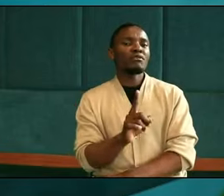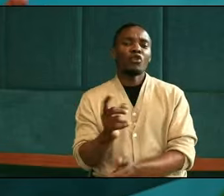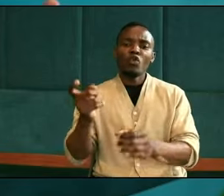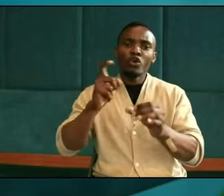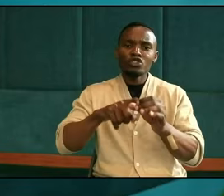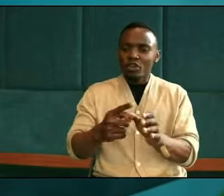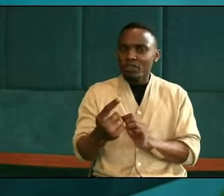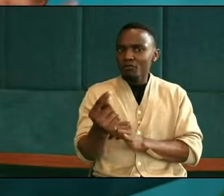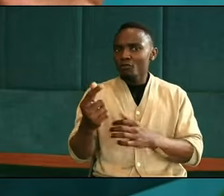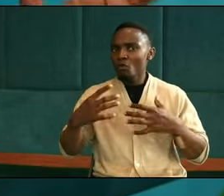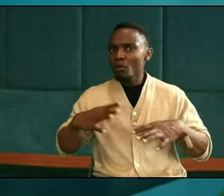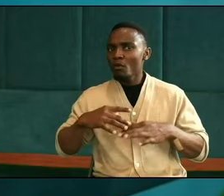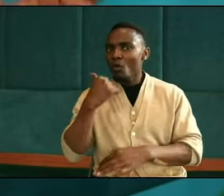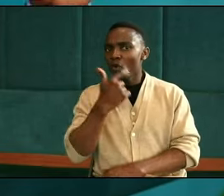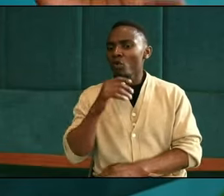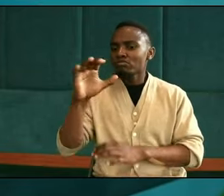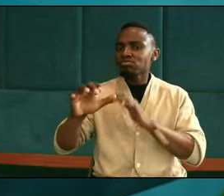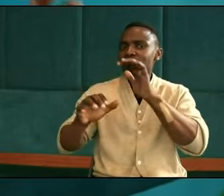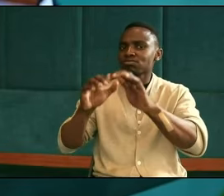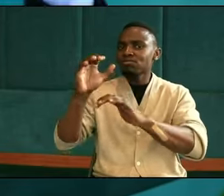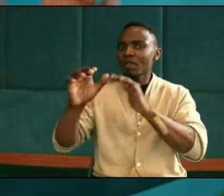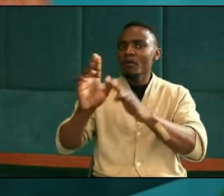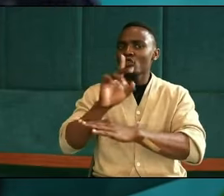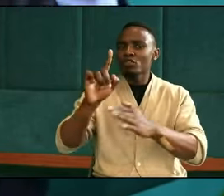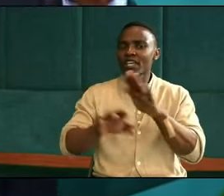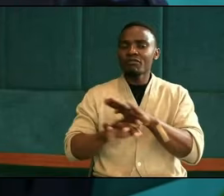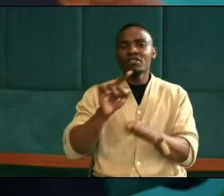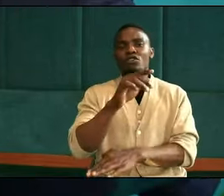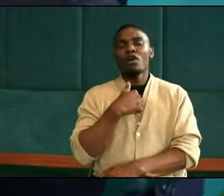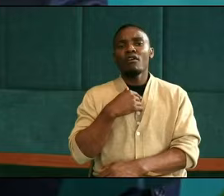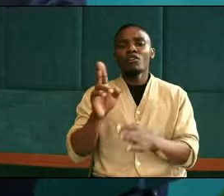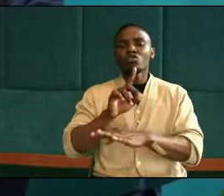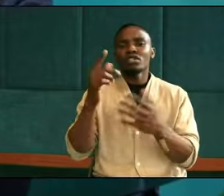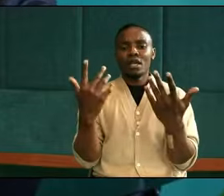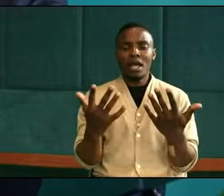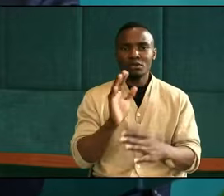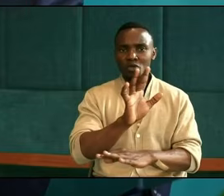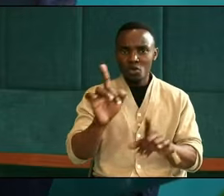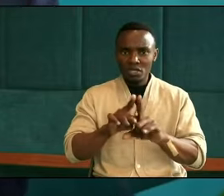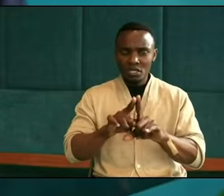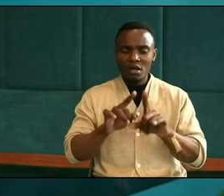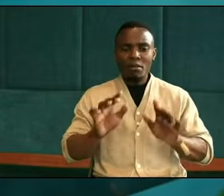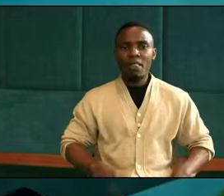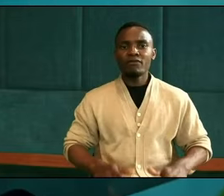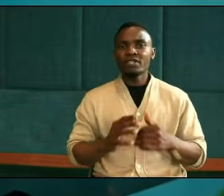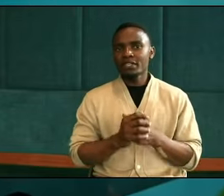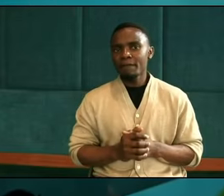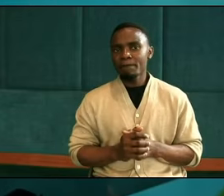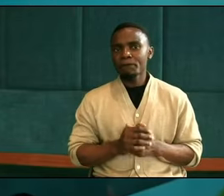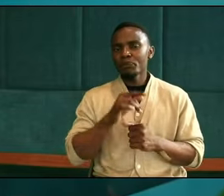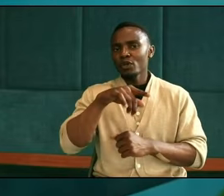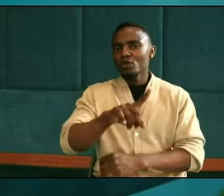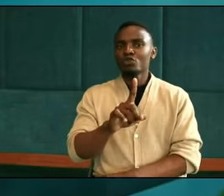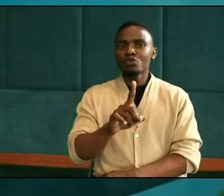few who will climb using your all, using your hands and using your feet? Are you going to be among